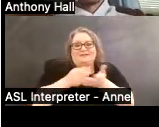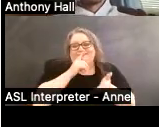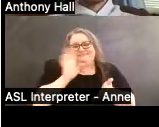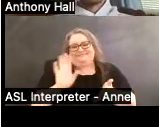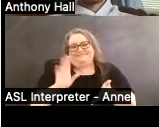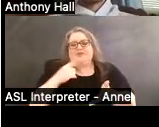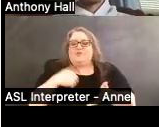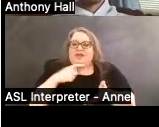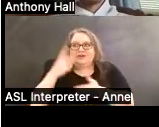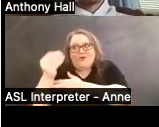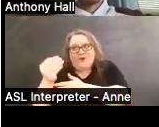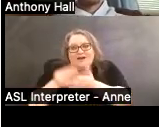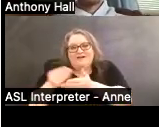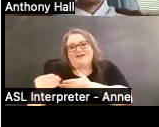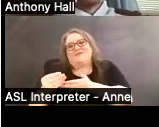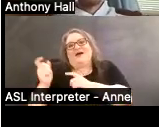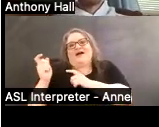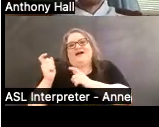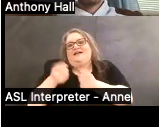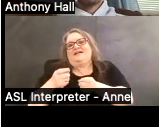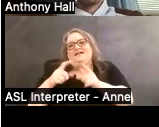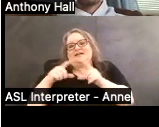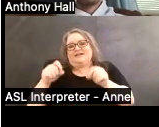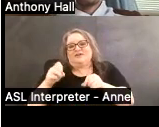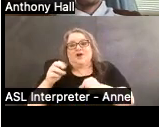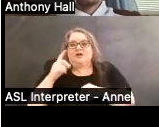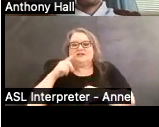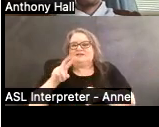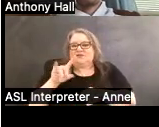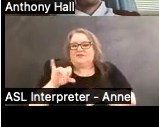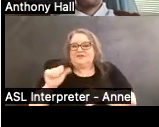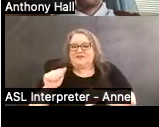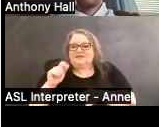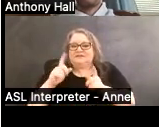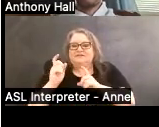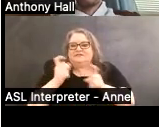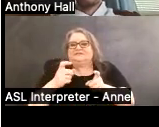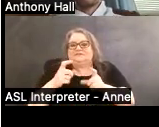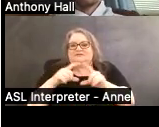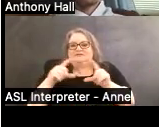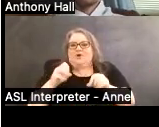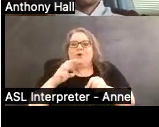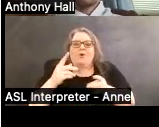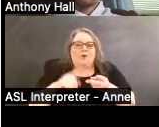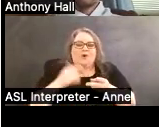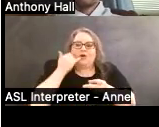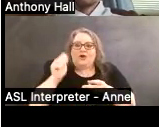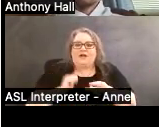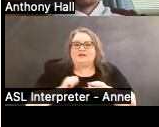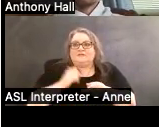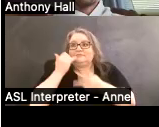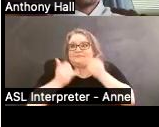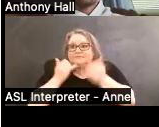and get gift cards for people, like Visa gift cards for them to use, or, we had to make phone calls ourselves to utility companies to pay